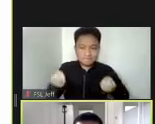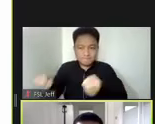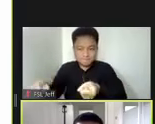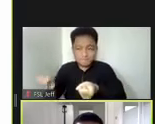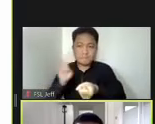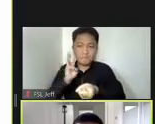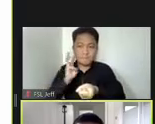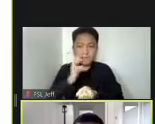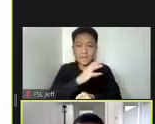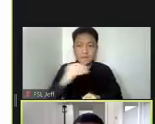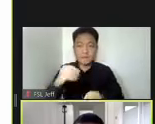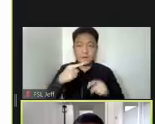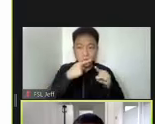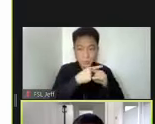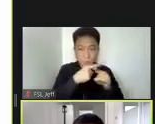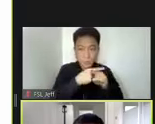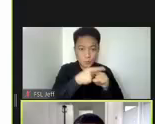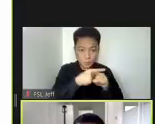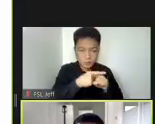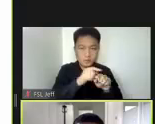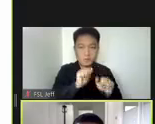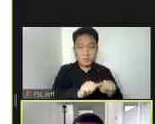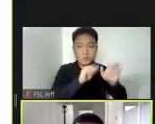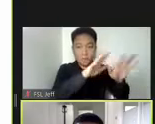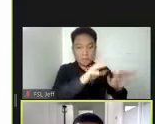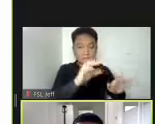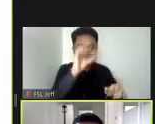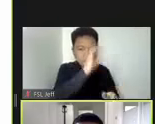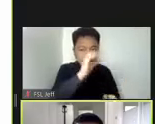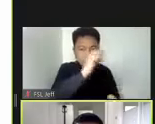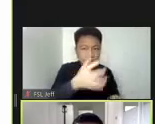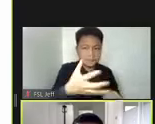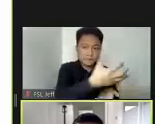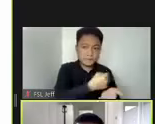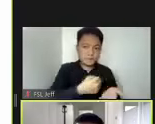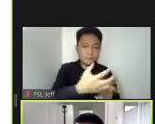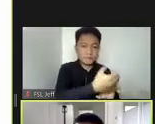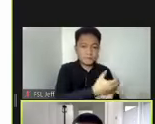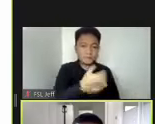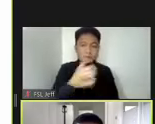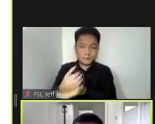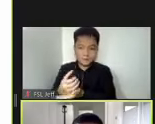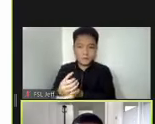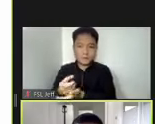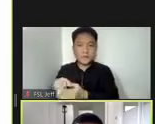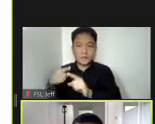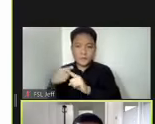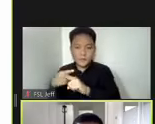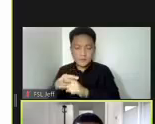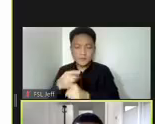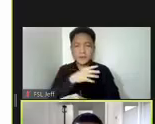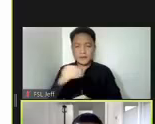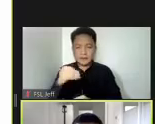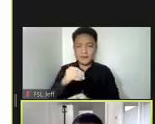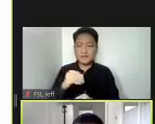became our playground, and it helped me to become an athletic kid.